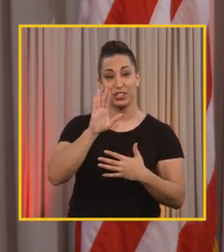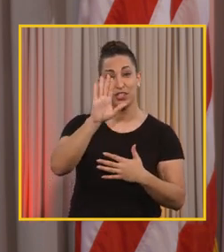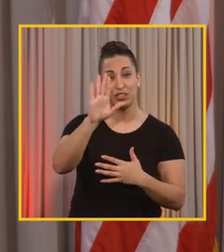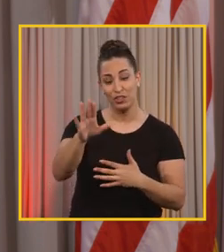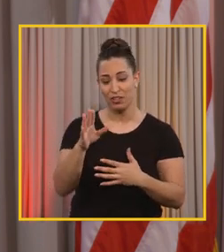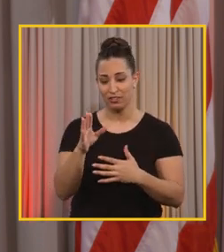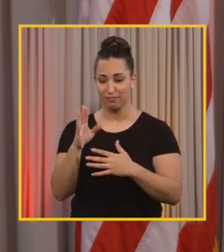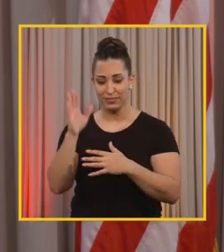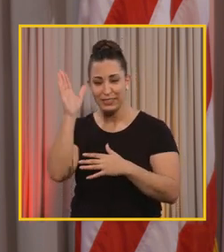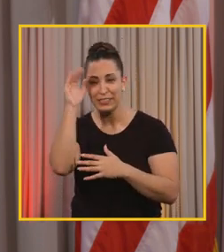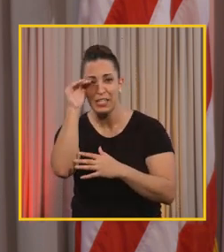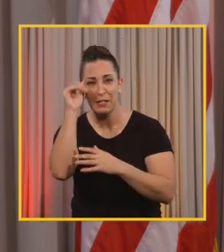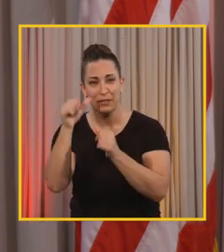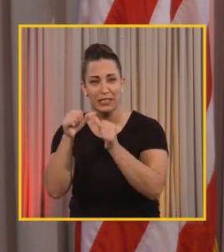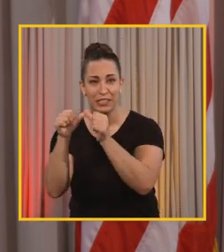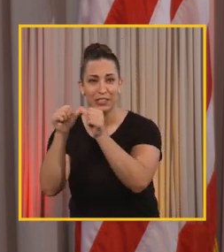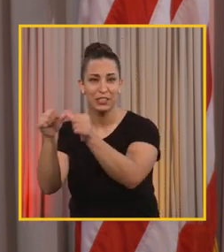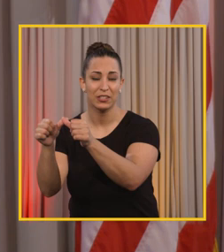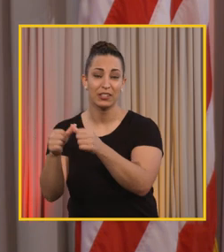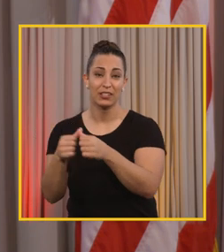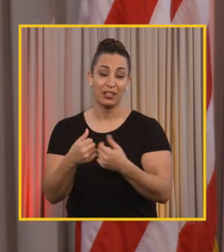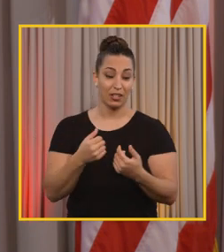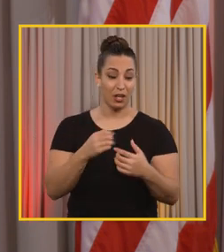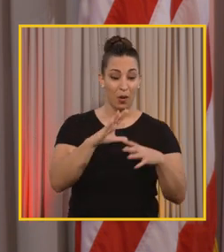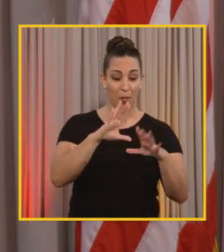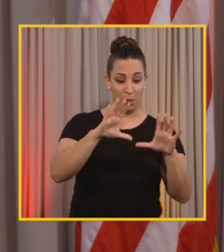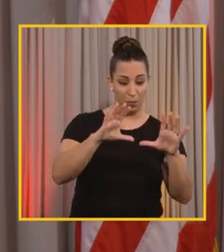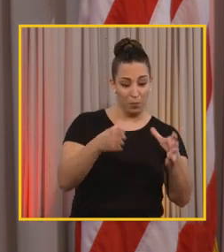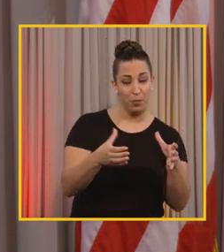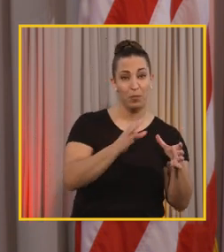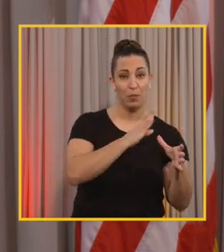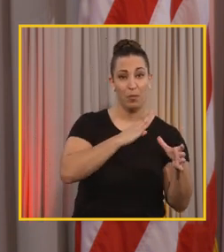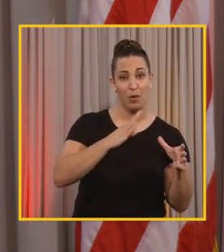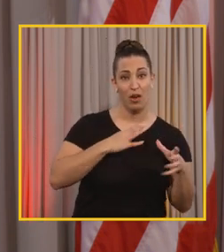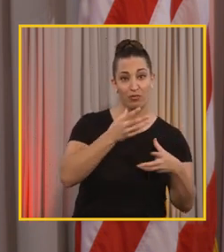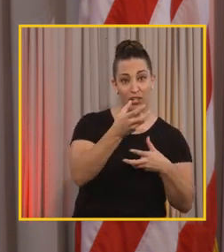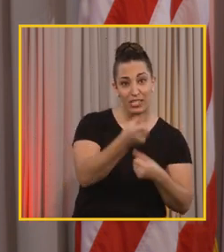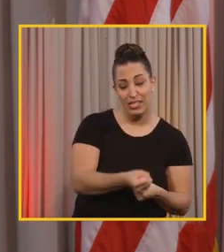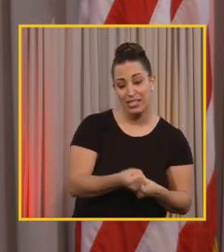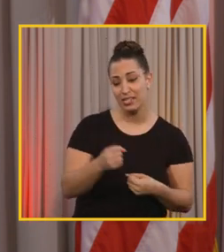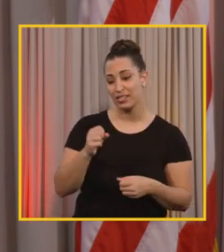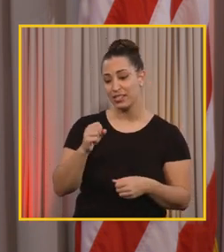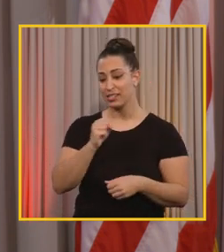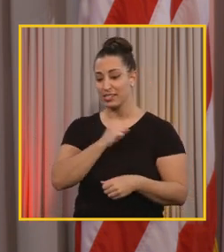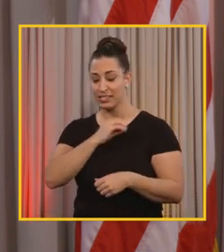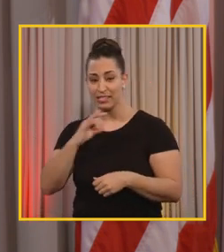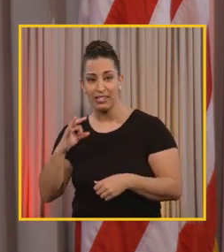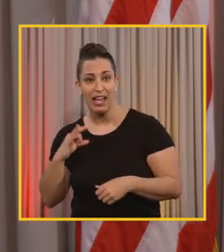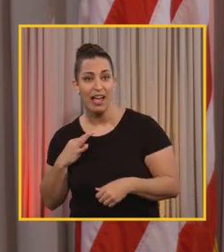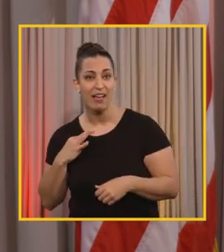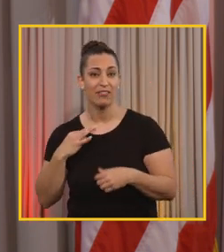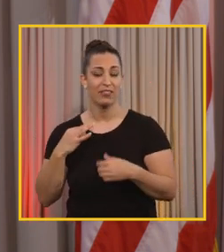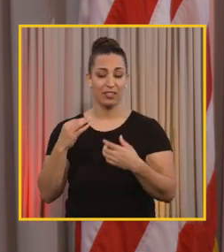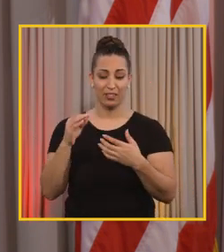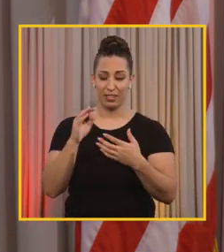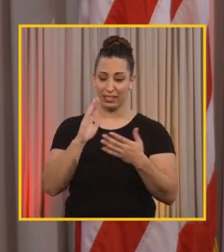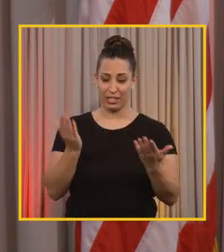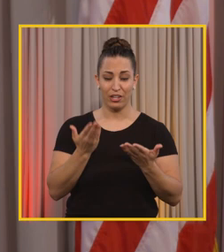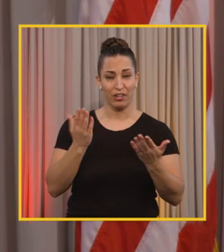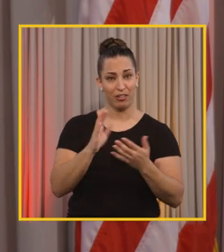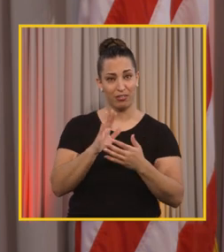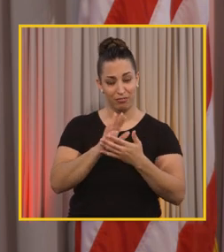we share in your profound appreciation for the dedication and